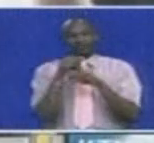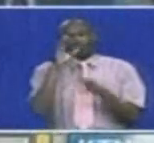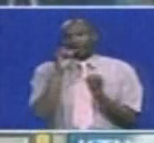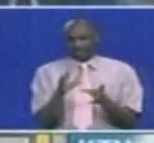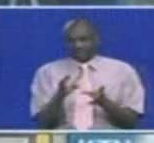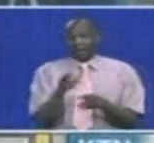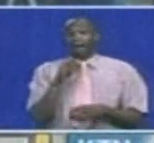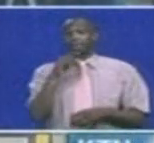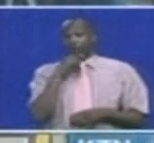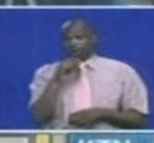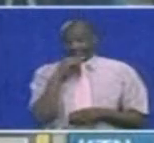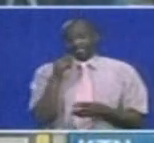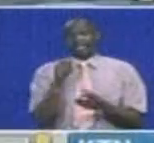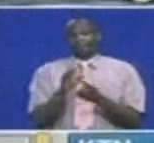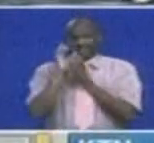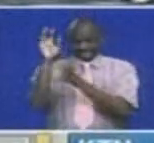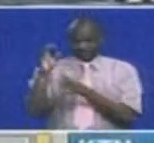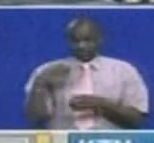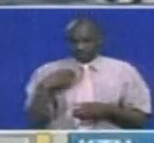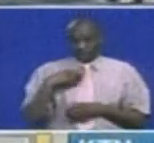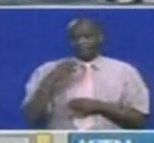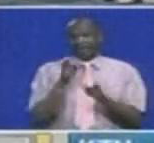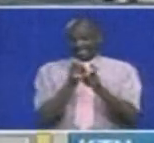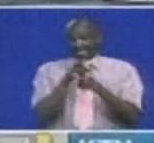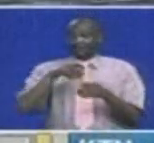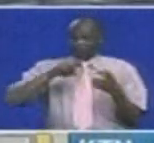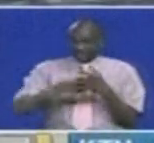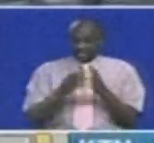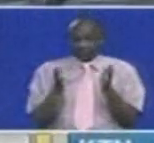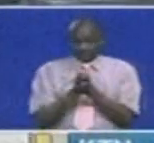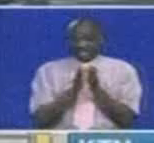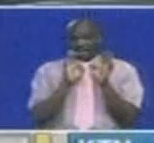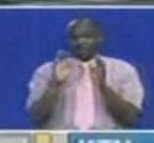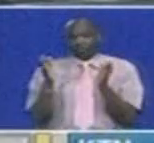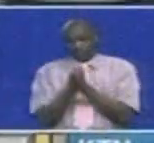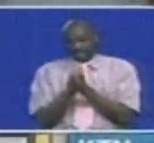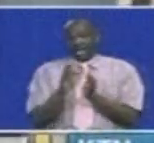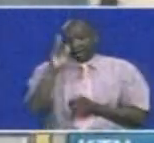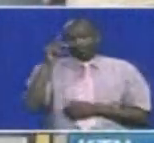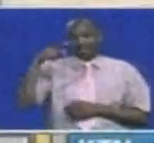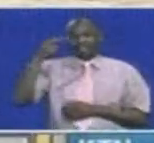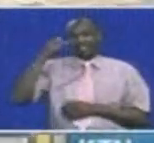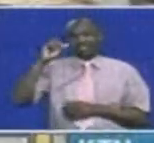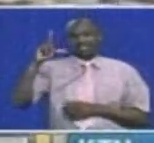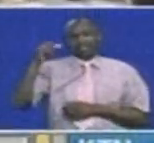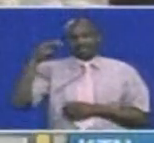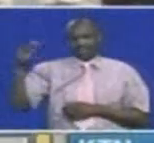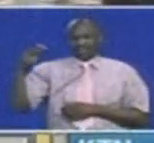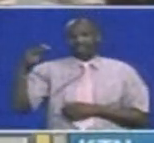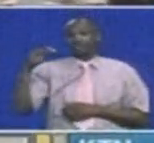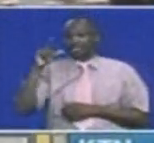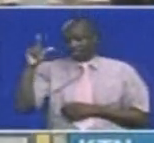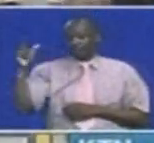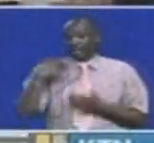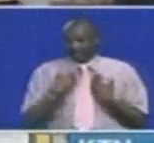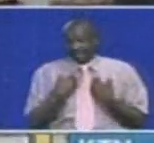basketball, Mandera will hope to avoid a chastening first date when they open their campaign against Upper Hill, while homeschool St. George's of Mombasa will look